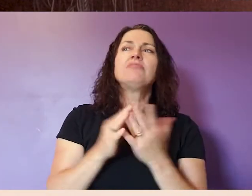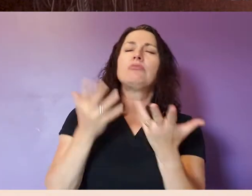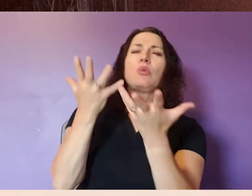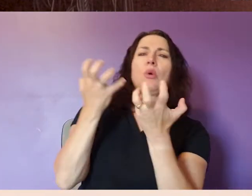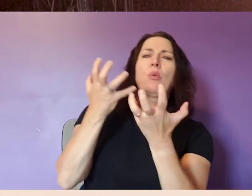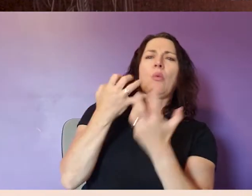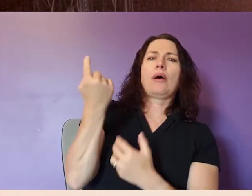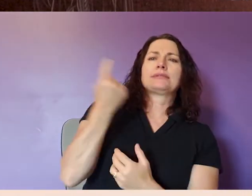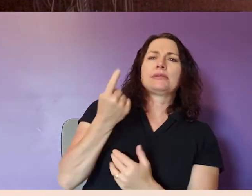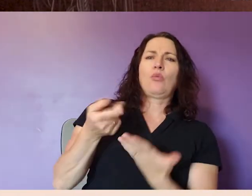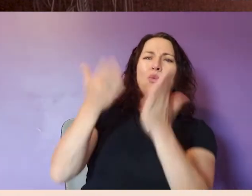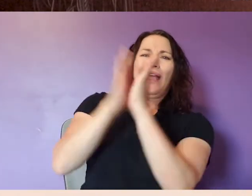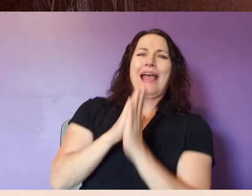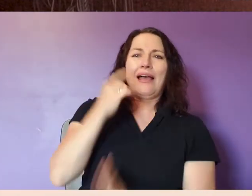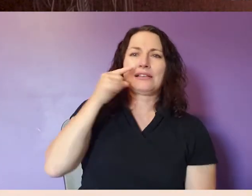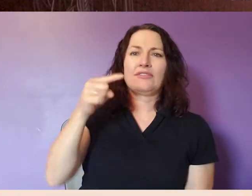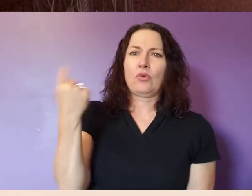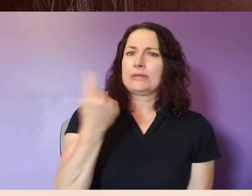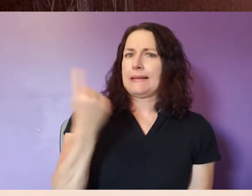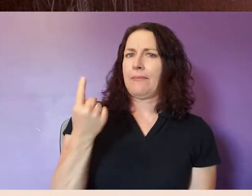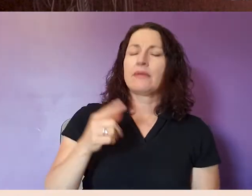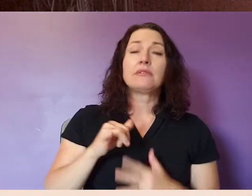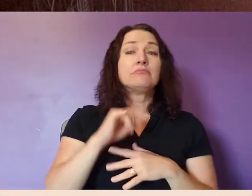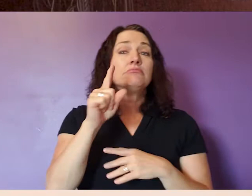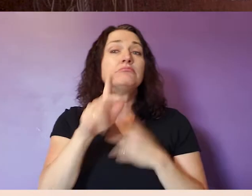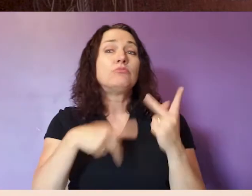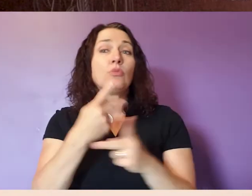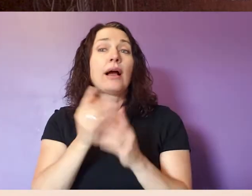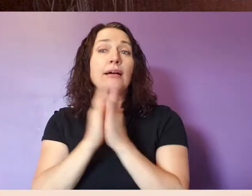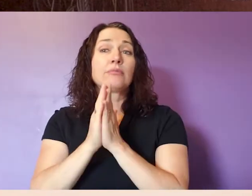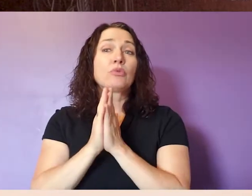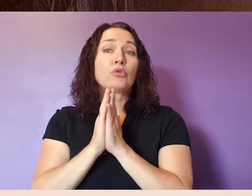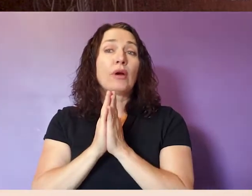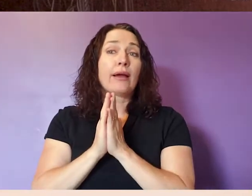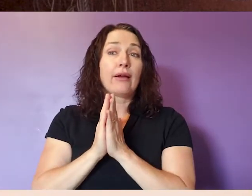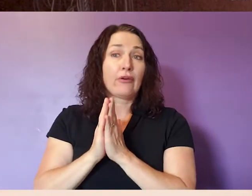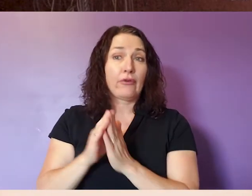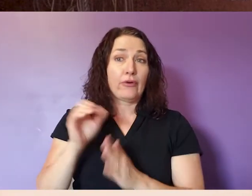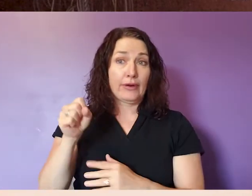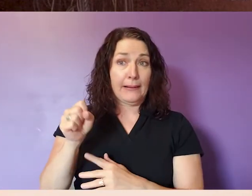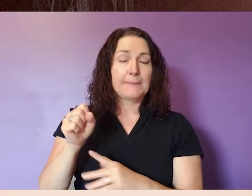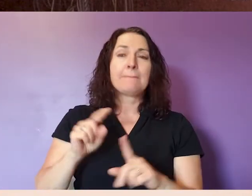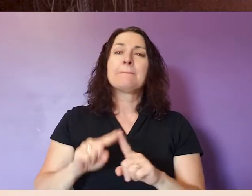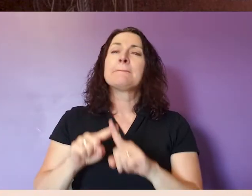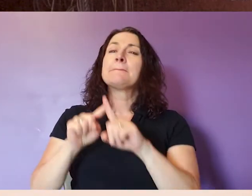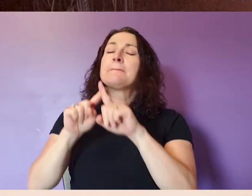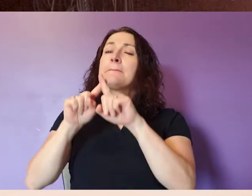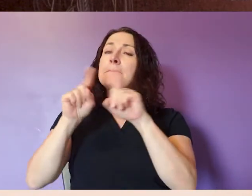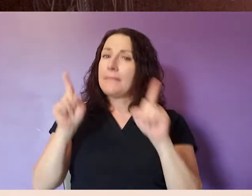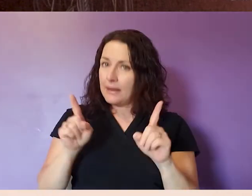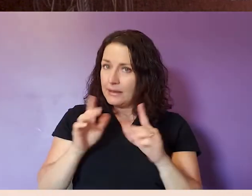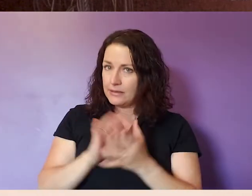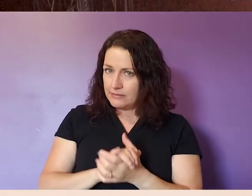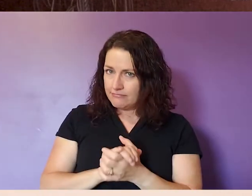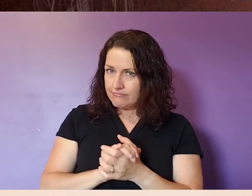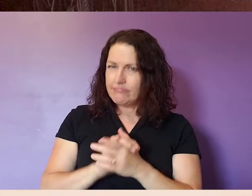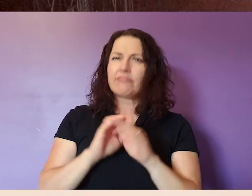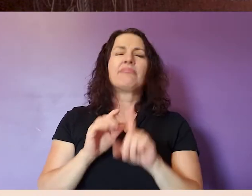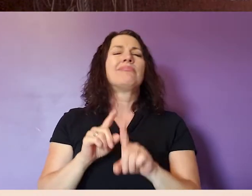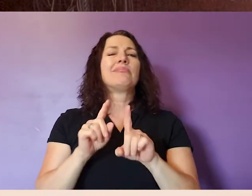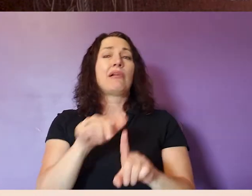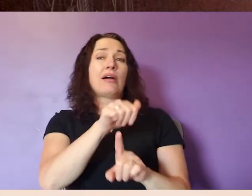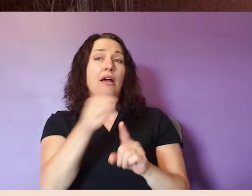form of prayer what i'm suggesting is another way of praying